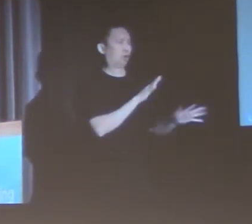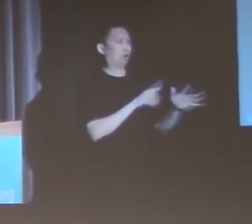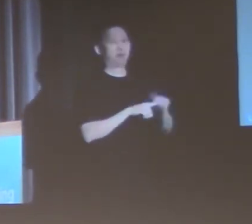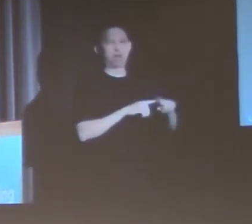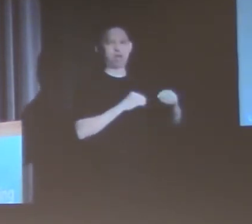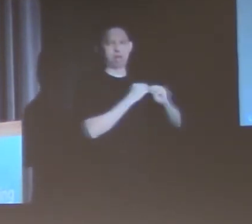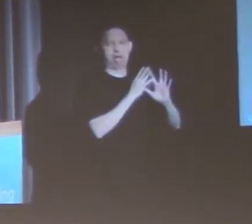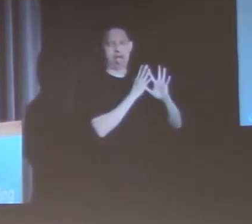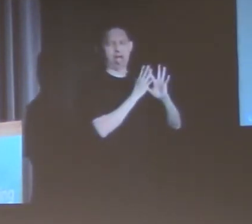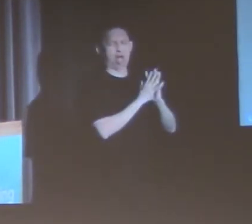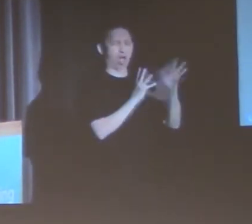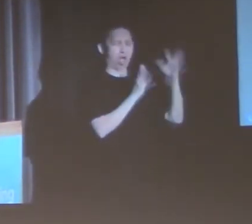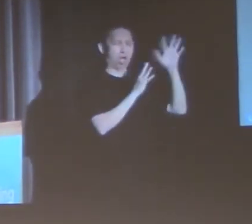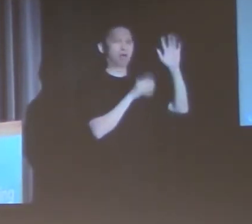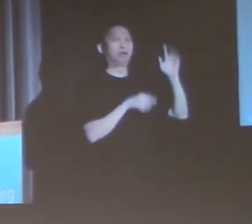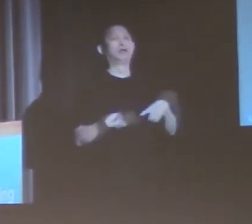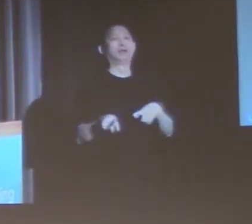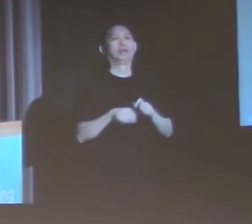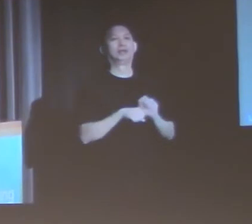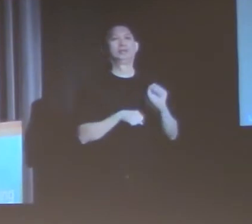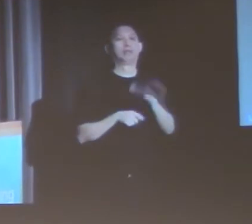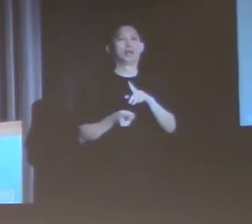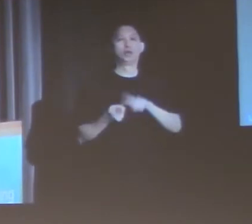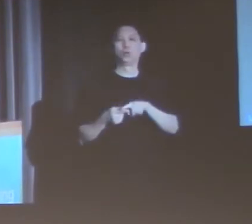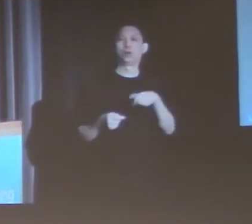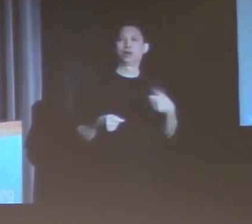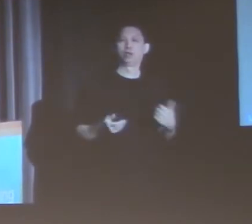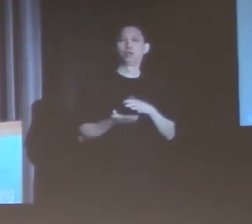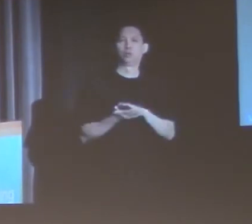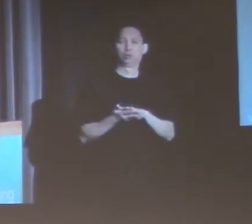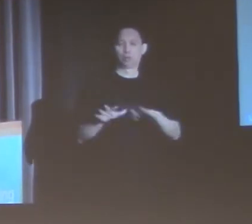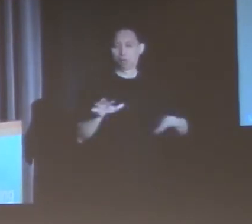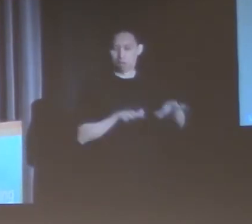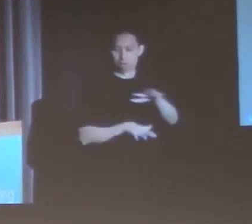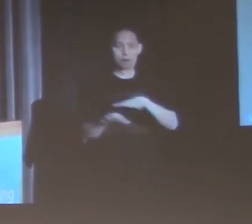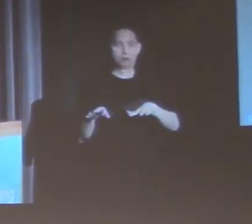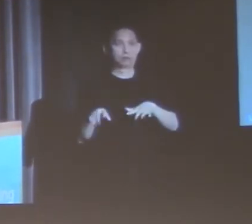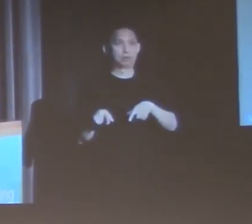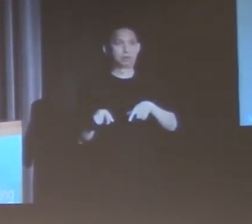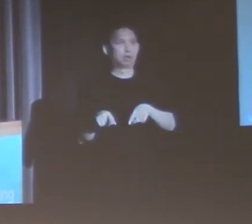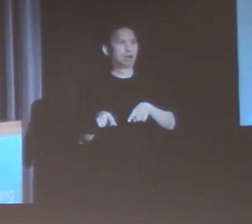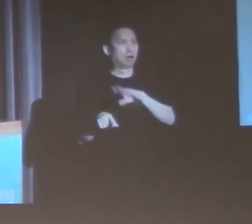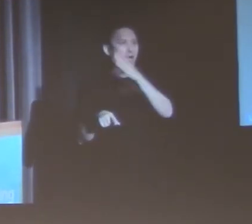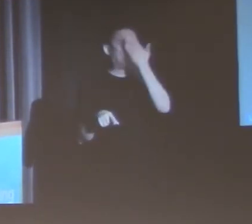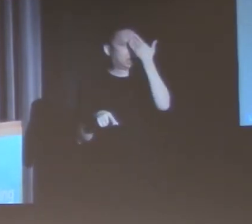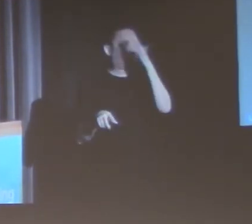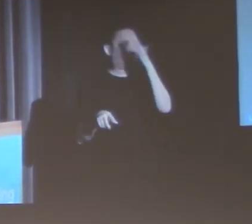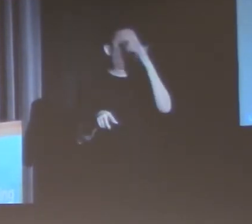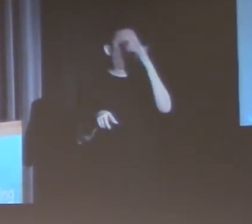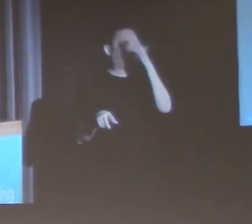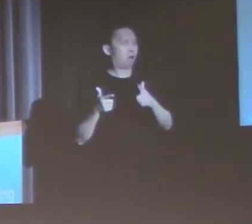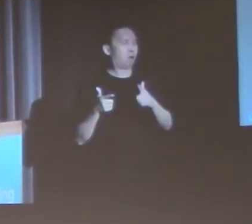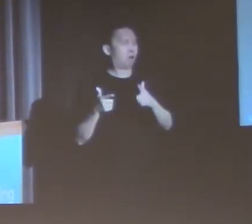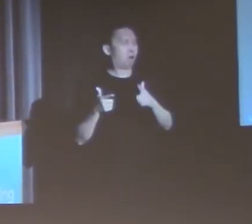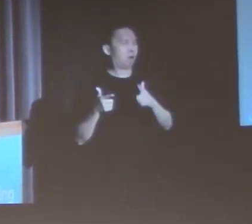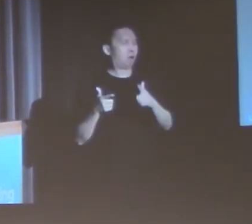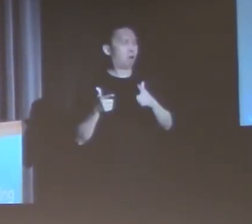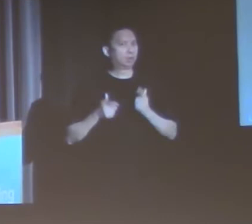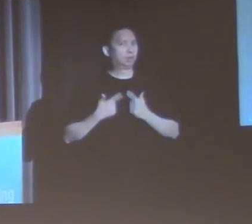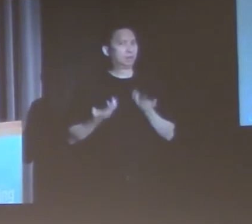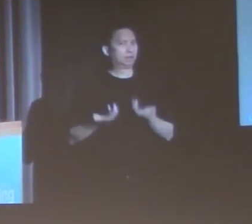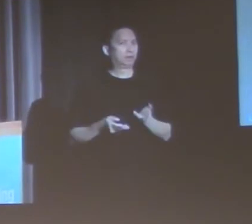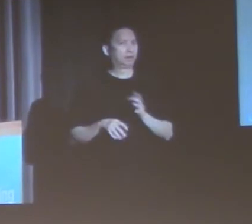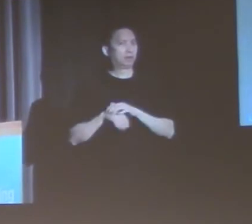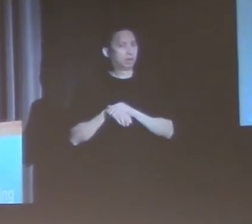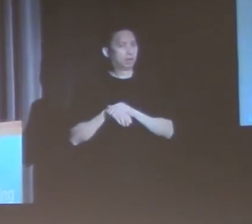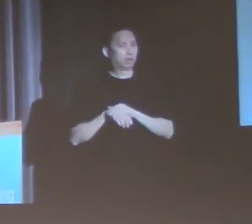entirely, he said, I never knew there were so many black people in England. And he, as it were, finds his people, but begins a completely different life,